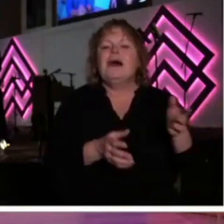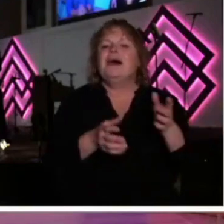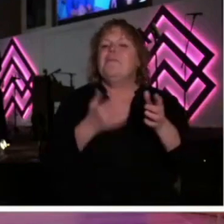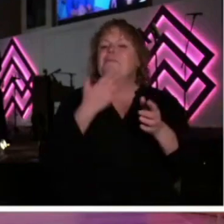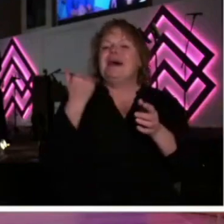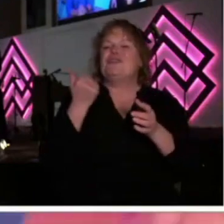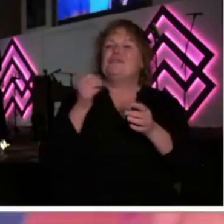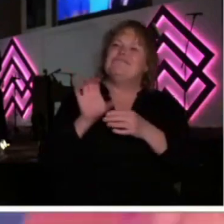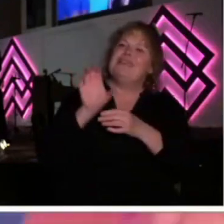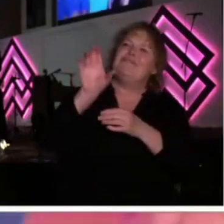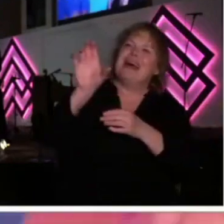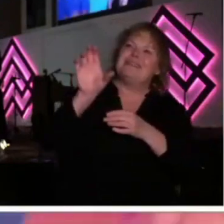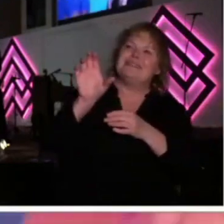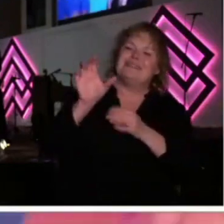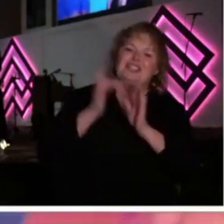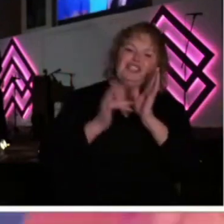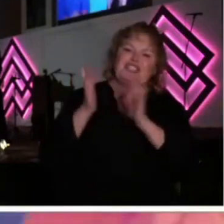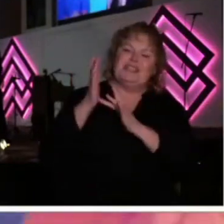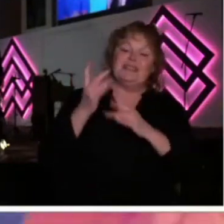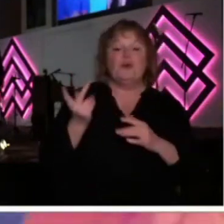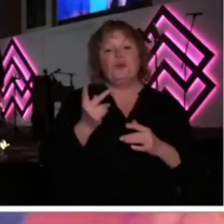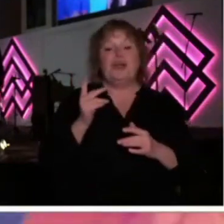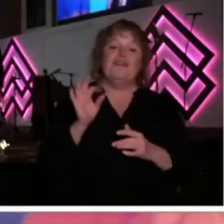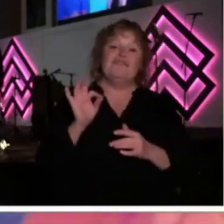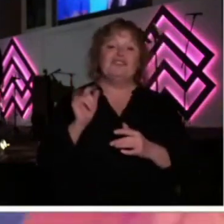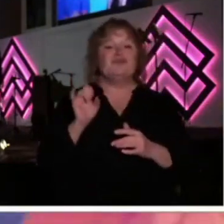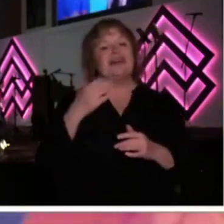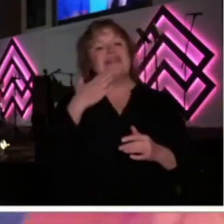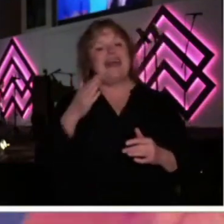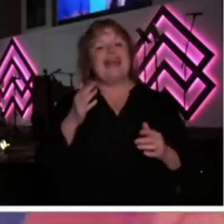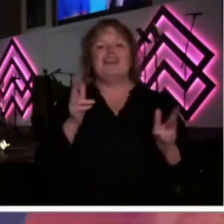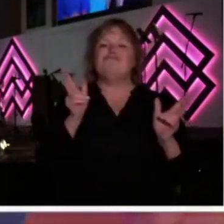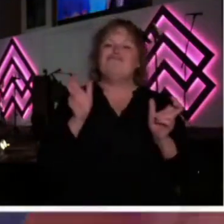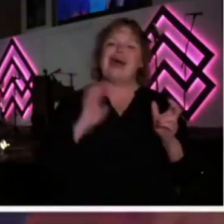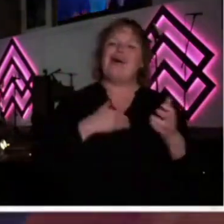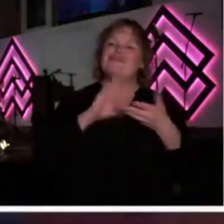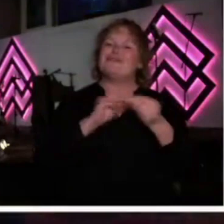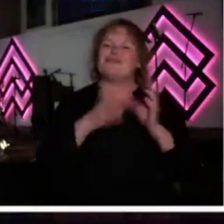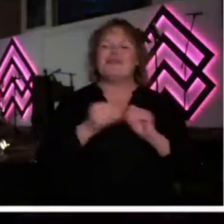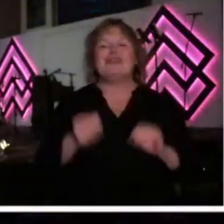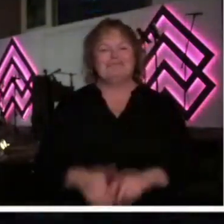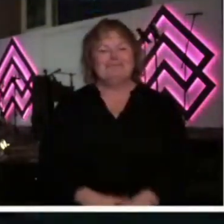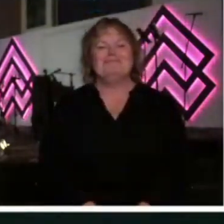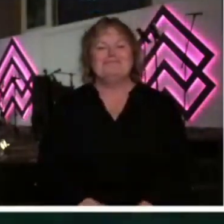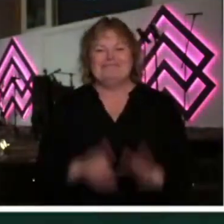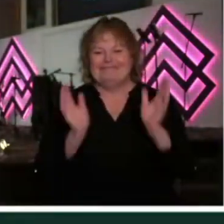to invest in Jesus? We're the Fasulos, and thank you for listening to our story.